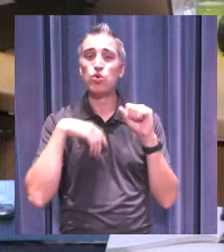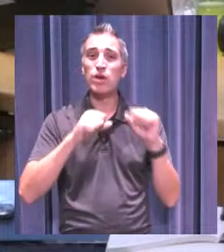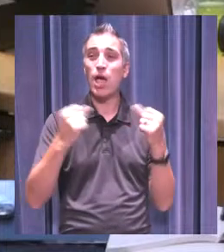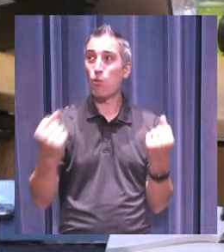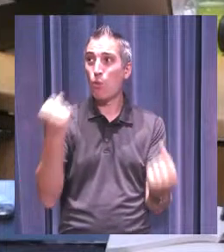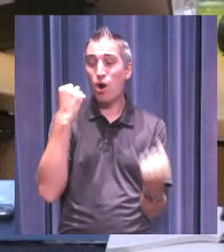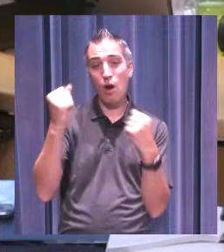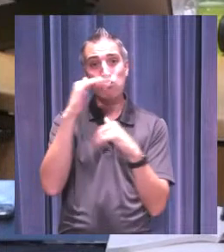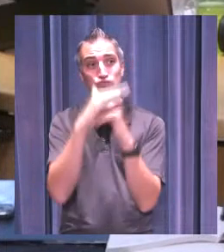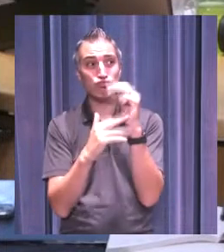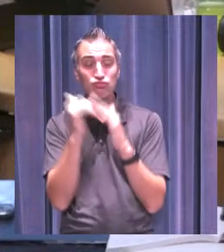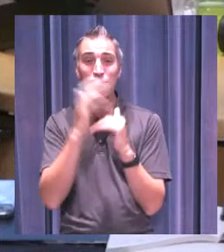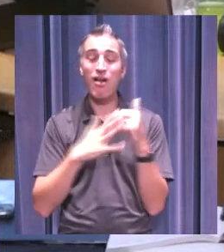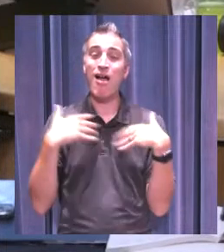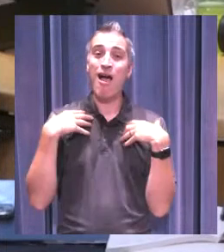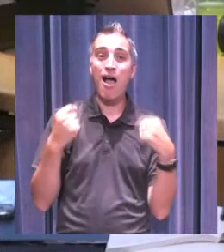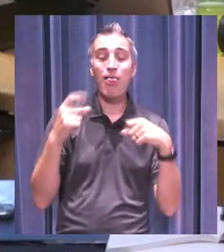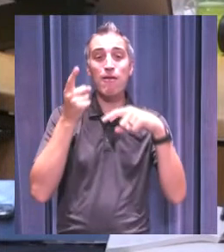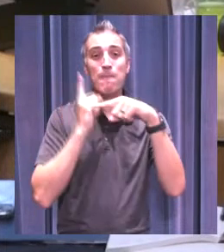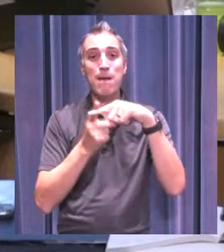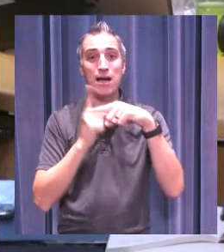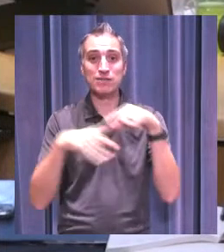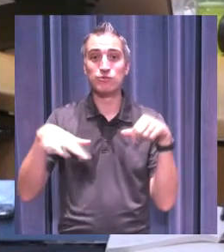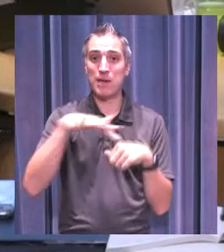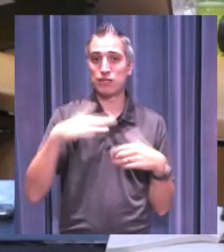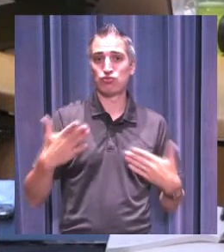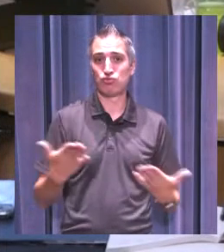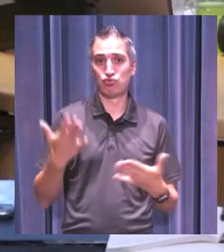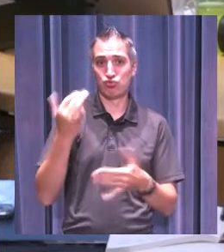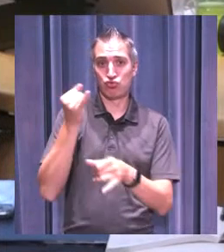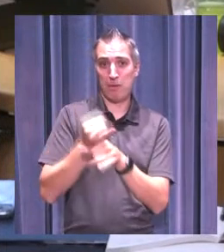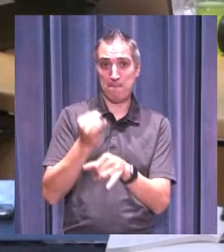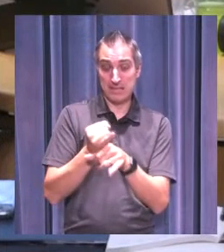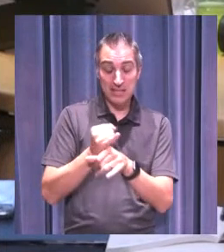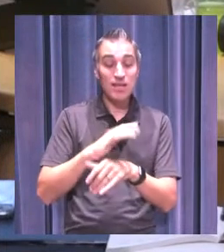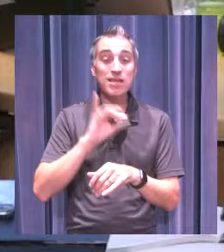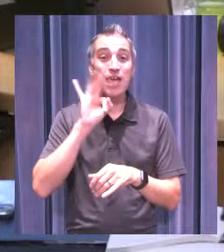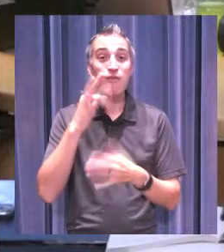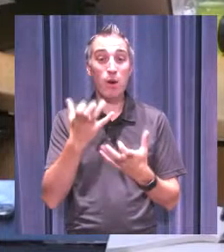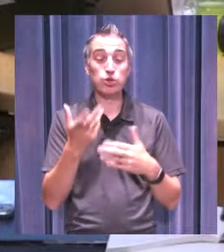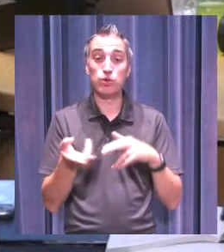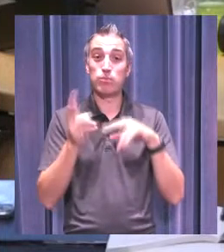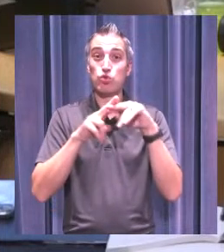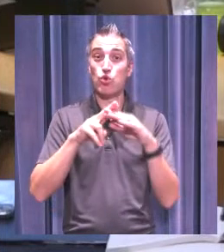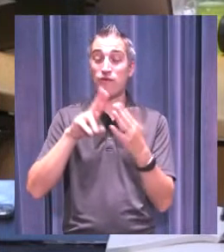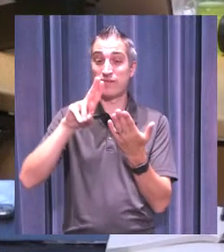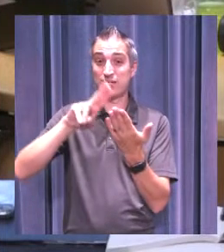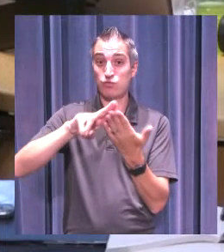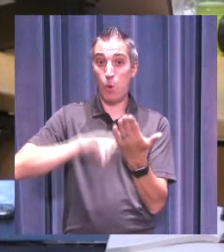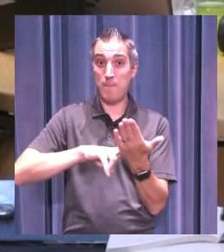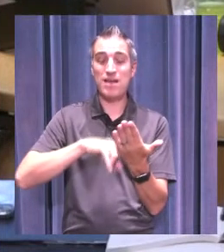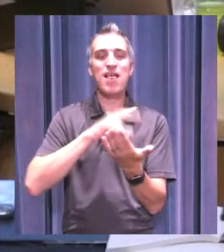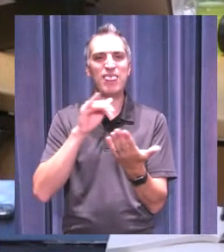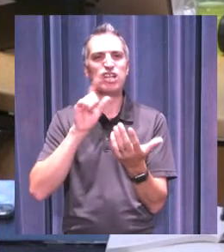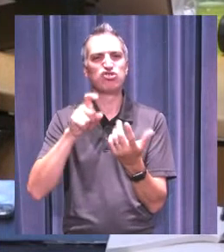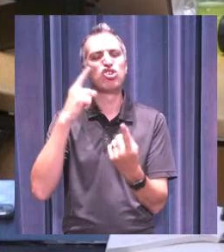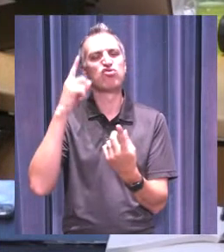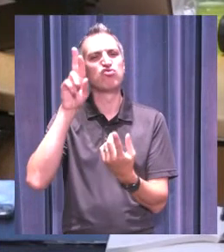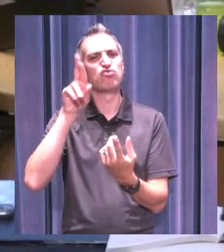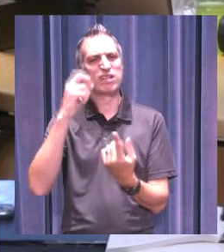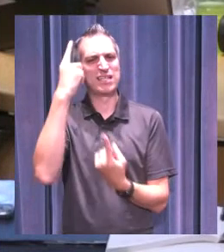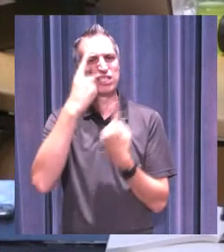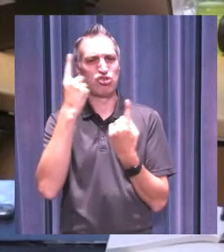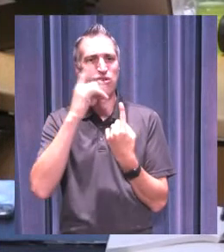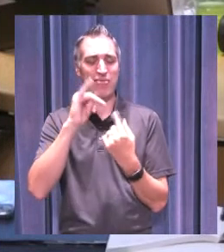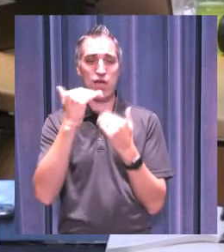comfortably. It is a healthy, positive space on campus. If the college would like to improve attendance, they could reconsider the current policy which